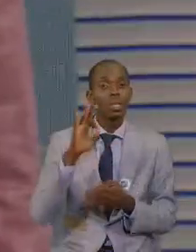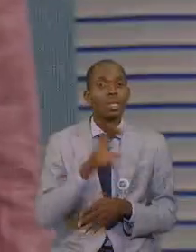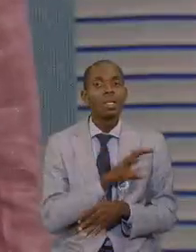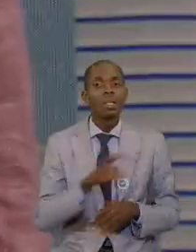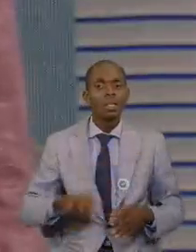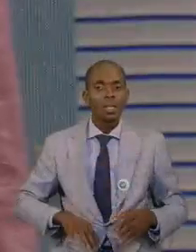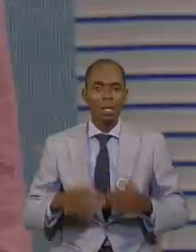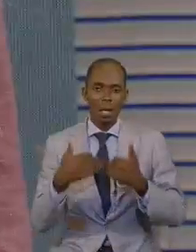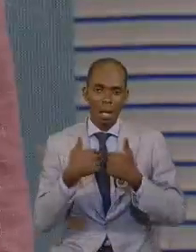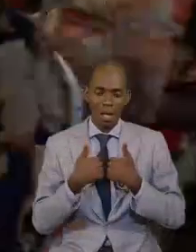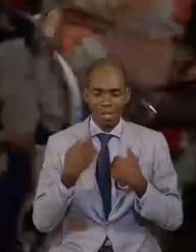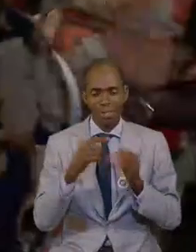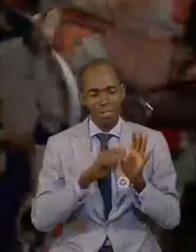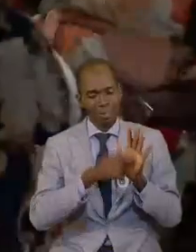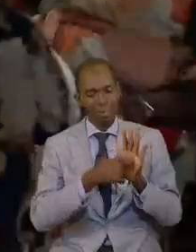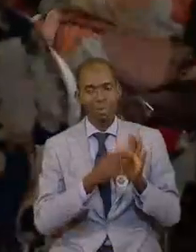the key